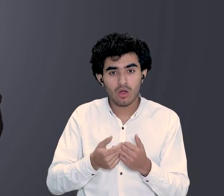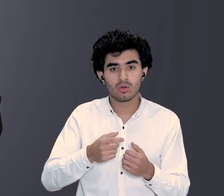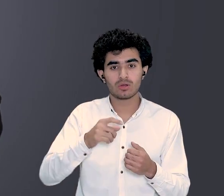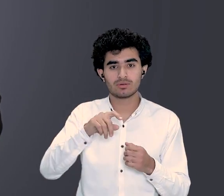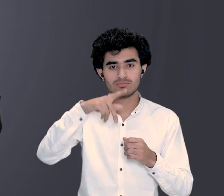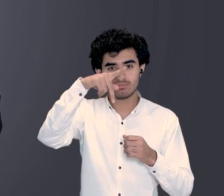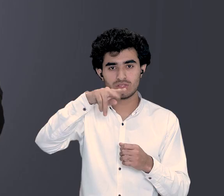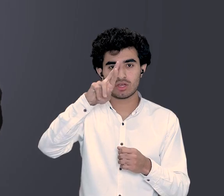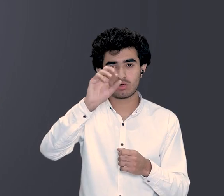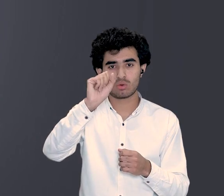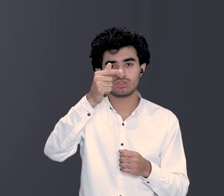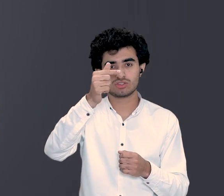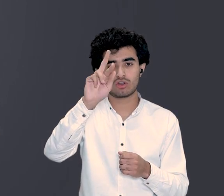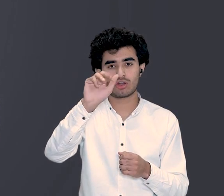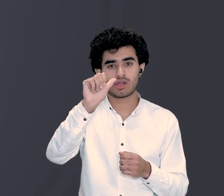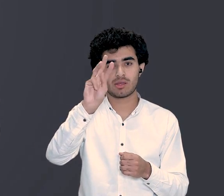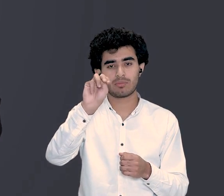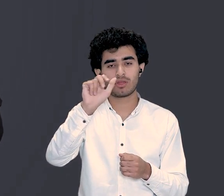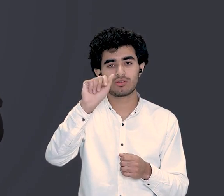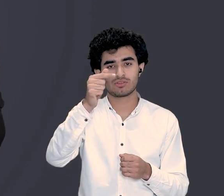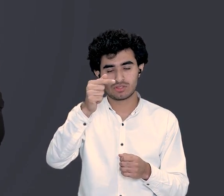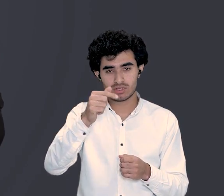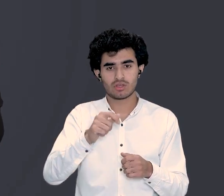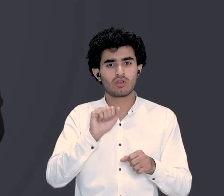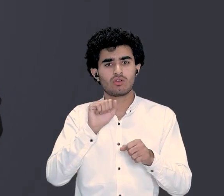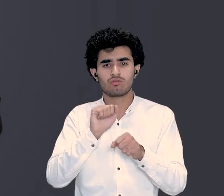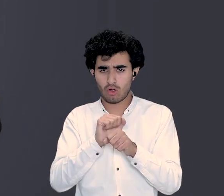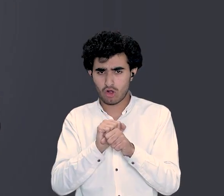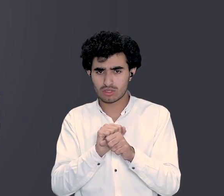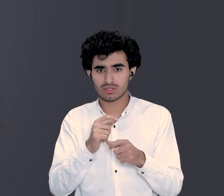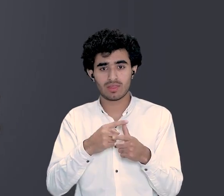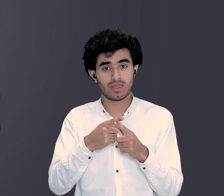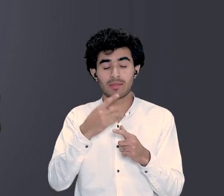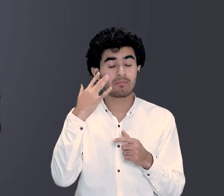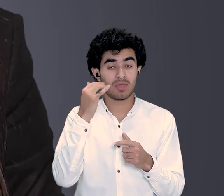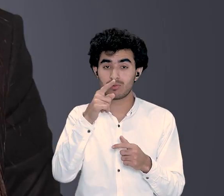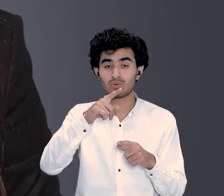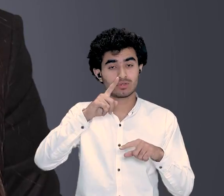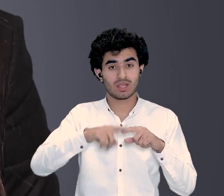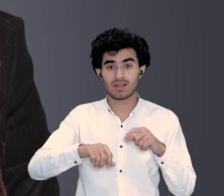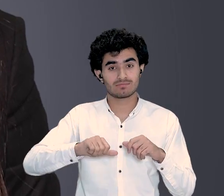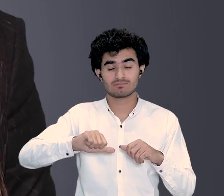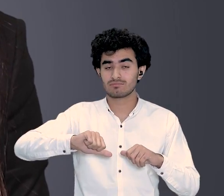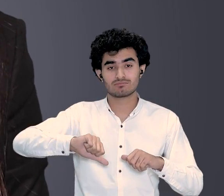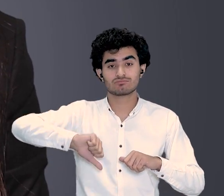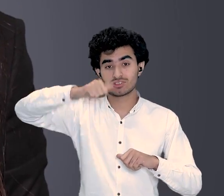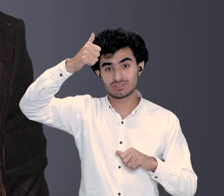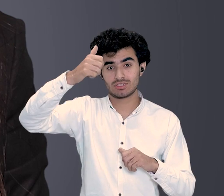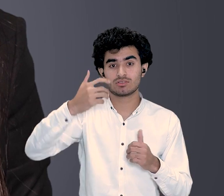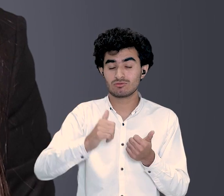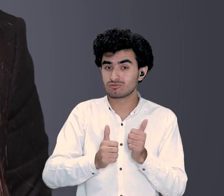will not know how to properly apply it within the field that you choose to go into. And so I would